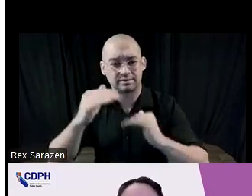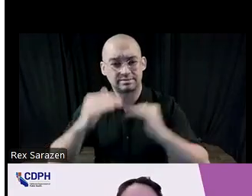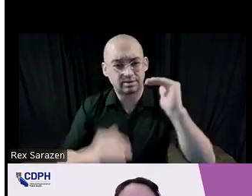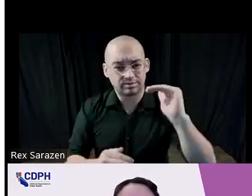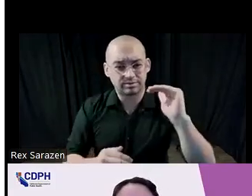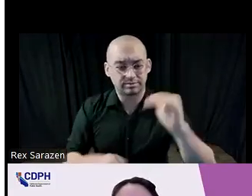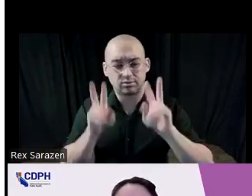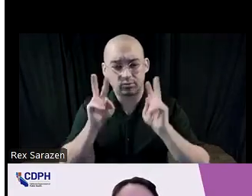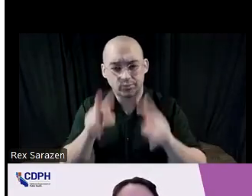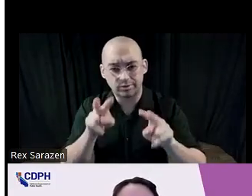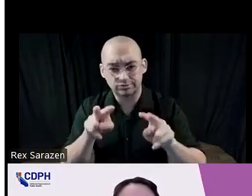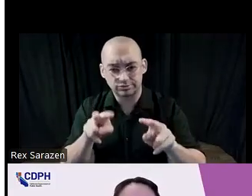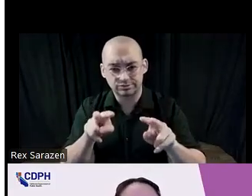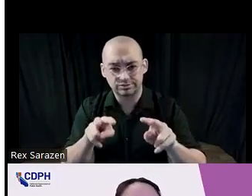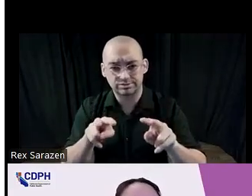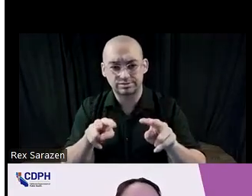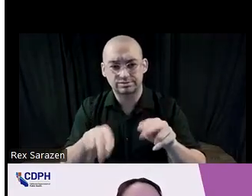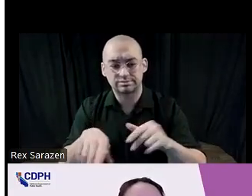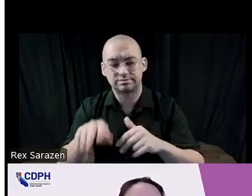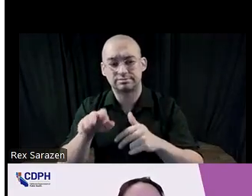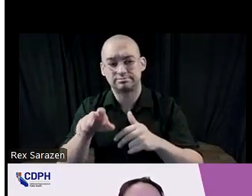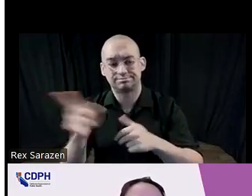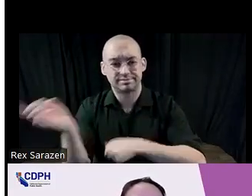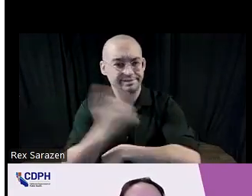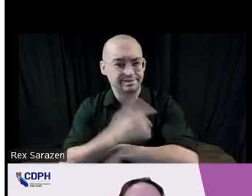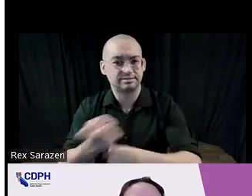tuned for an actual date on that.